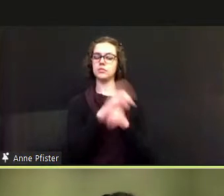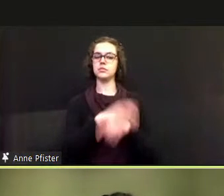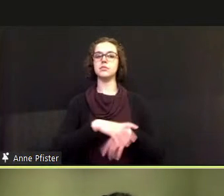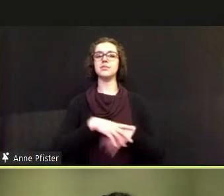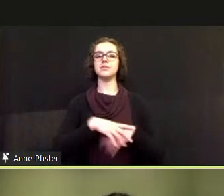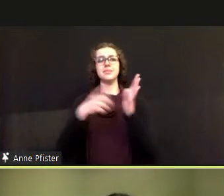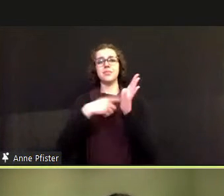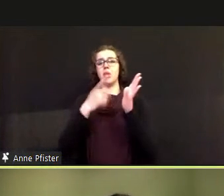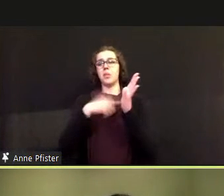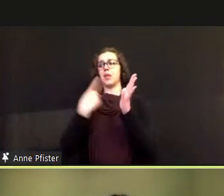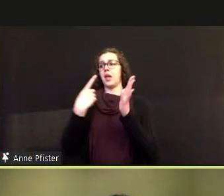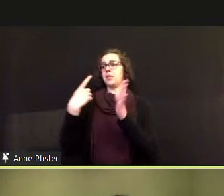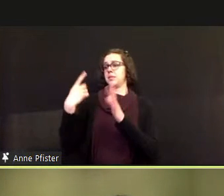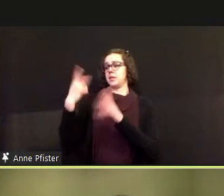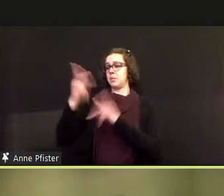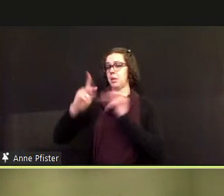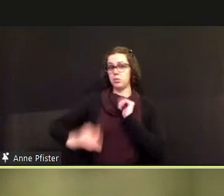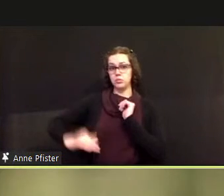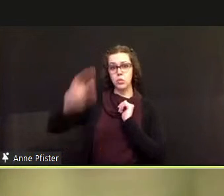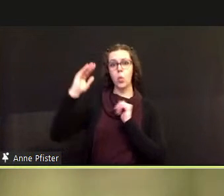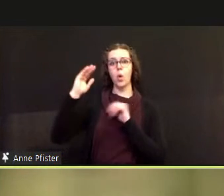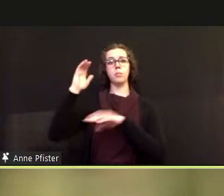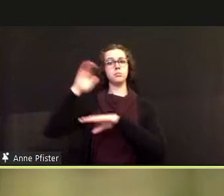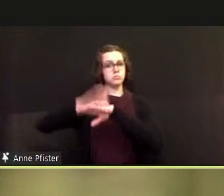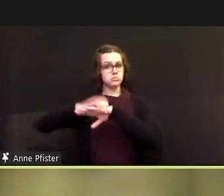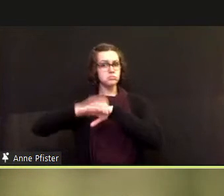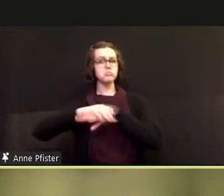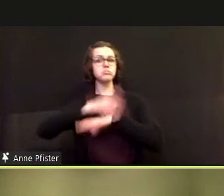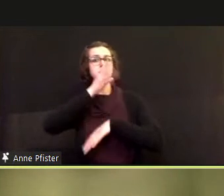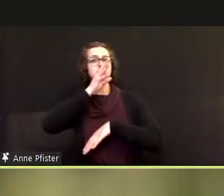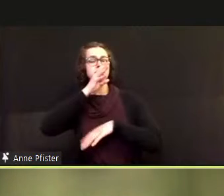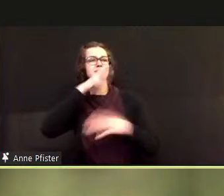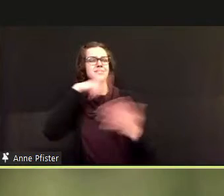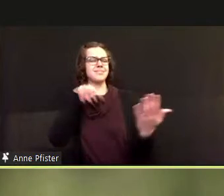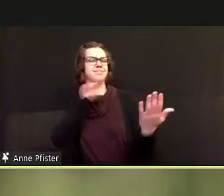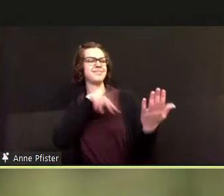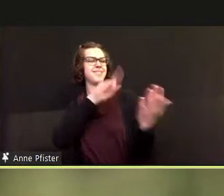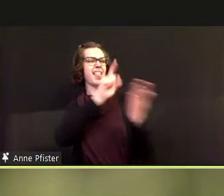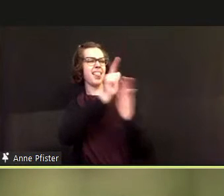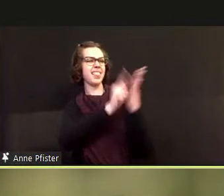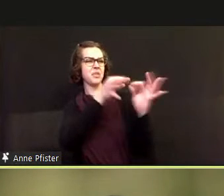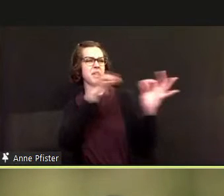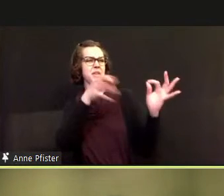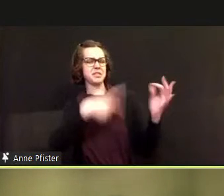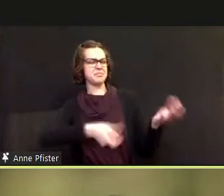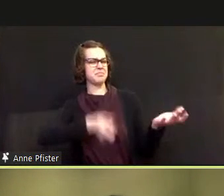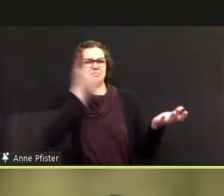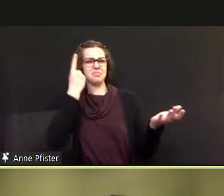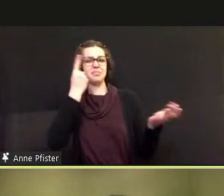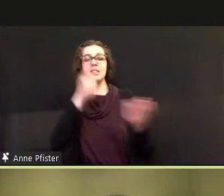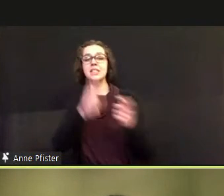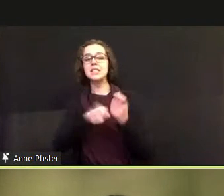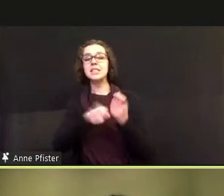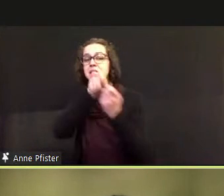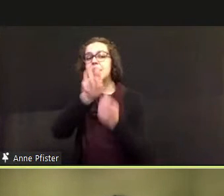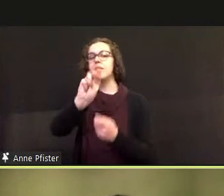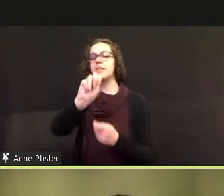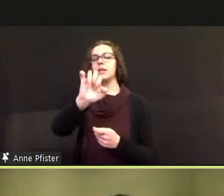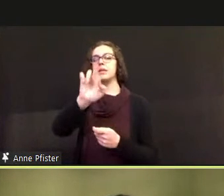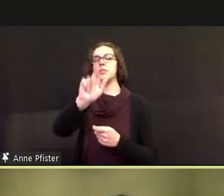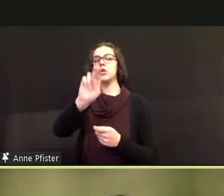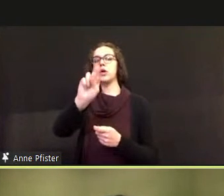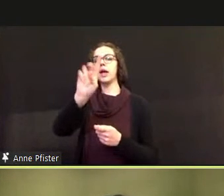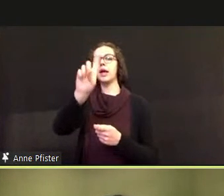English speakers may have difficulty understanding legal language, and particularly Miranda rights documents or Miranda